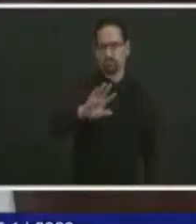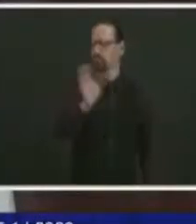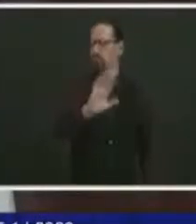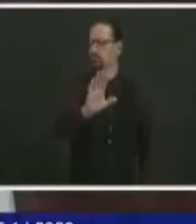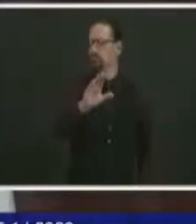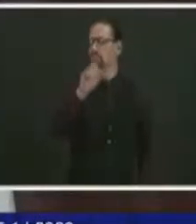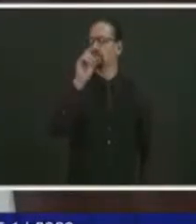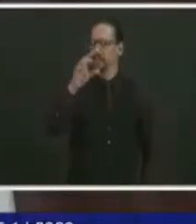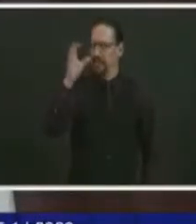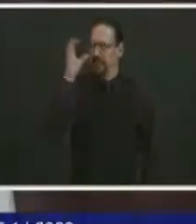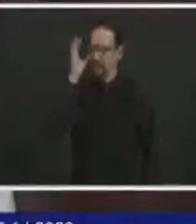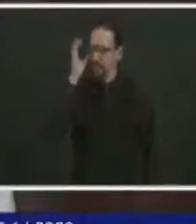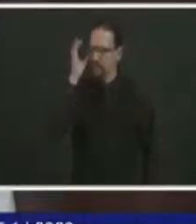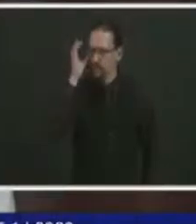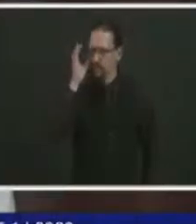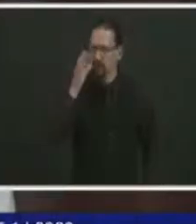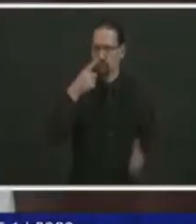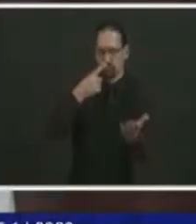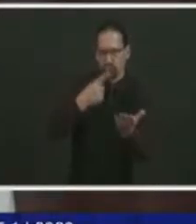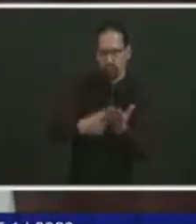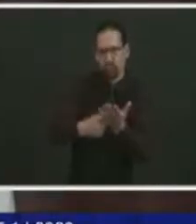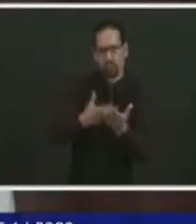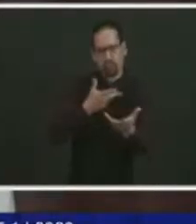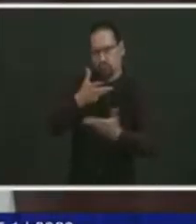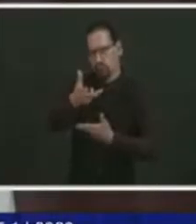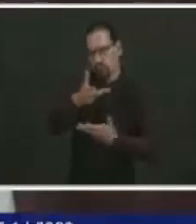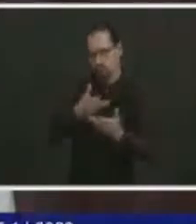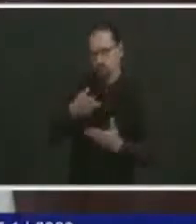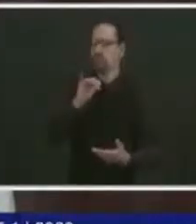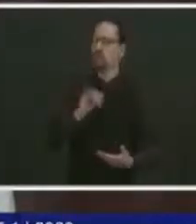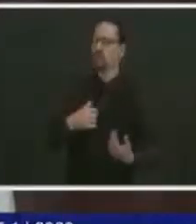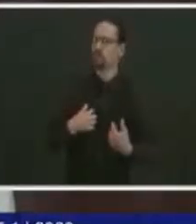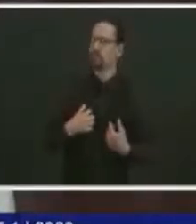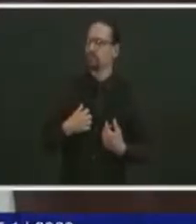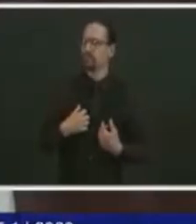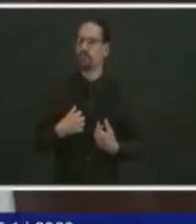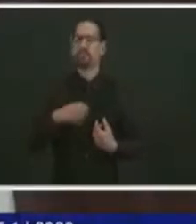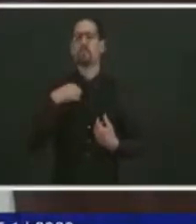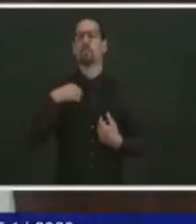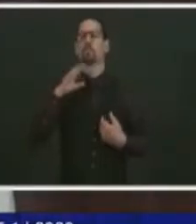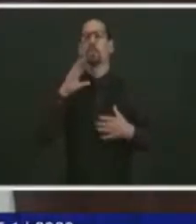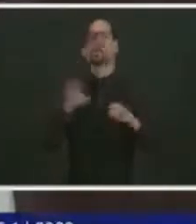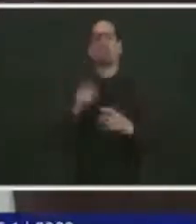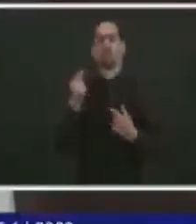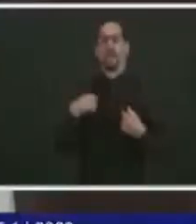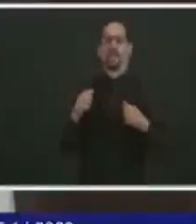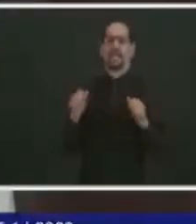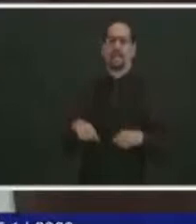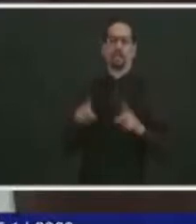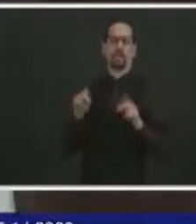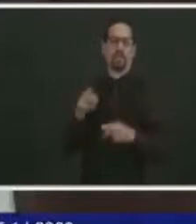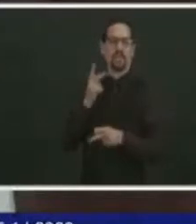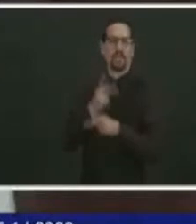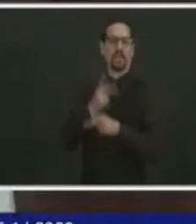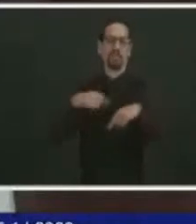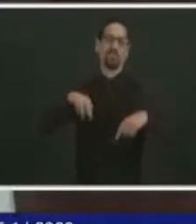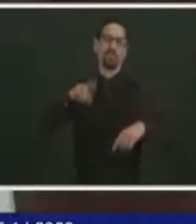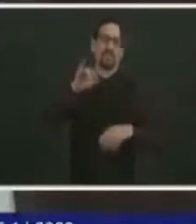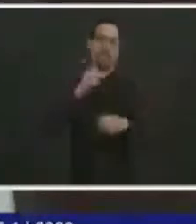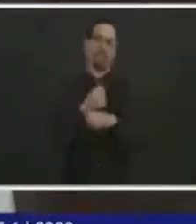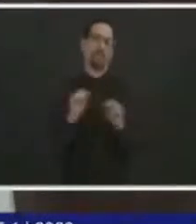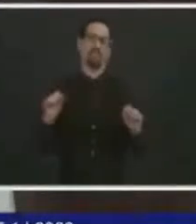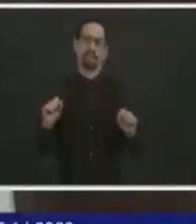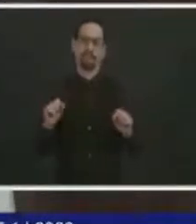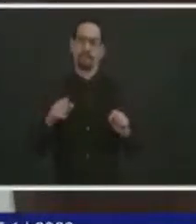Having said that, look, we're going to do what we need to do to keep Rhode Islanders safe. Thank God we haven't seen some of what